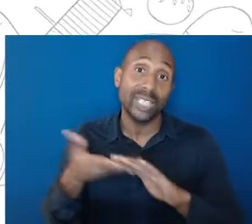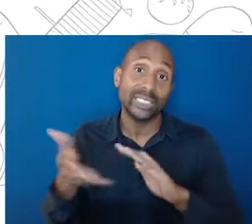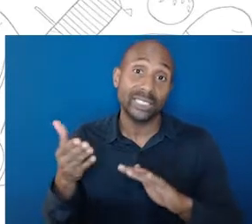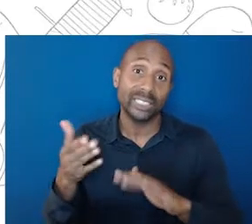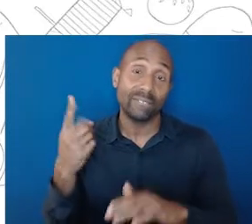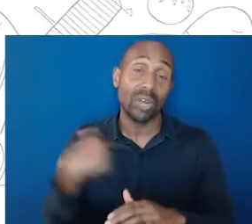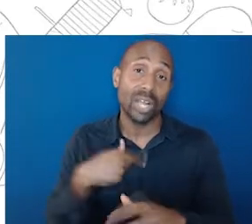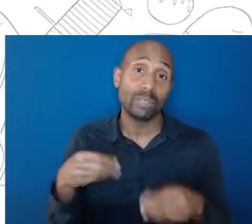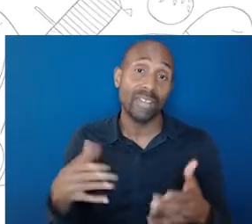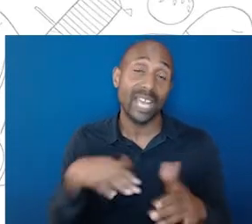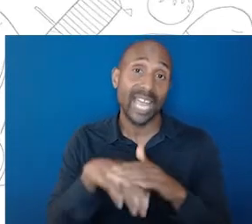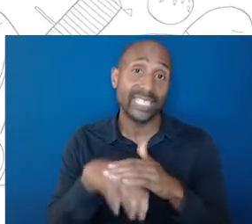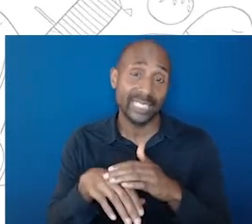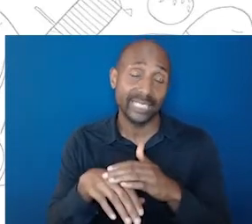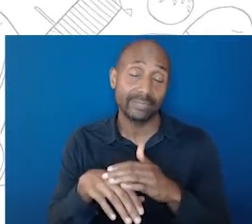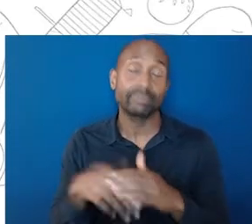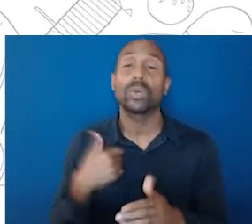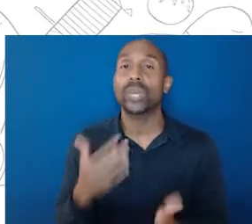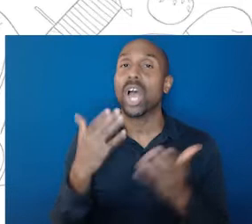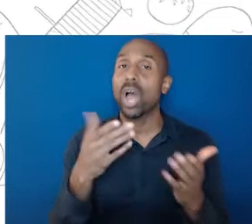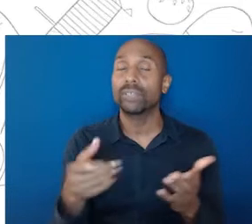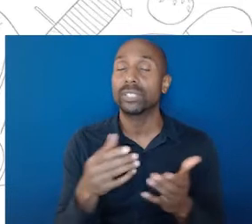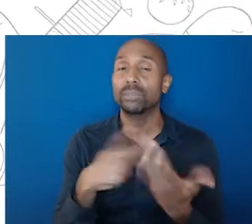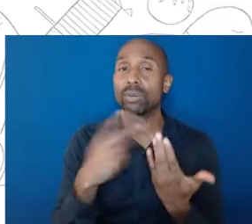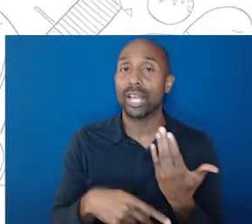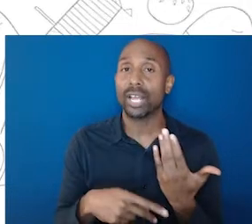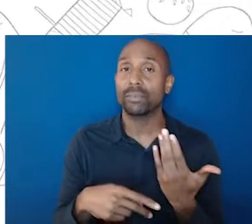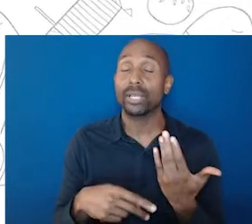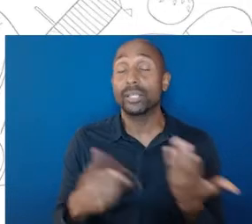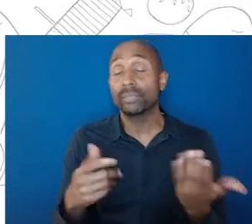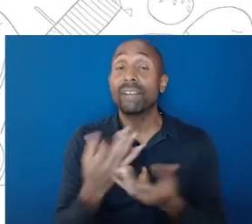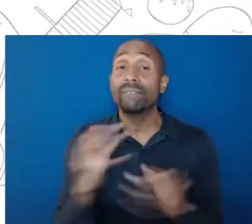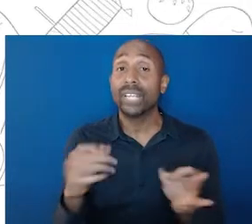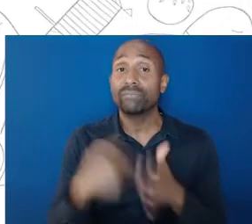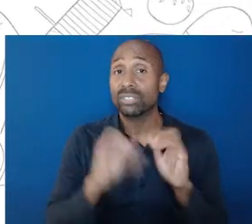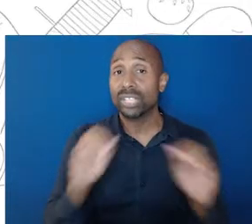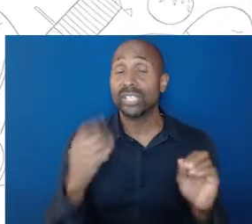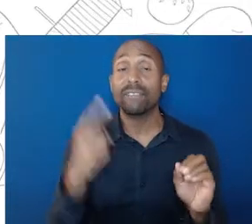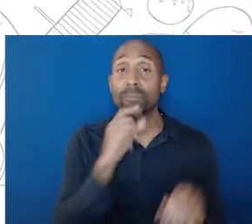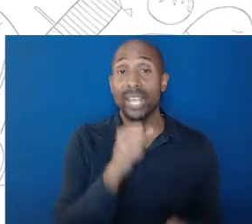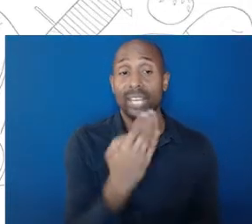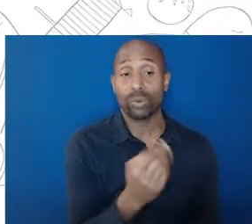And so that we can provide access, because this program, we offer this program free to 14 to 24 year olds.